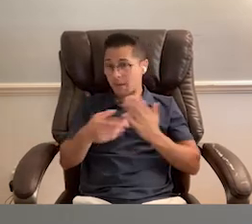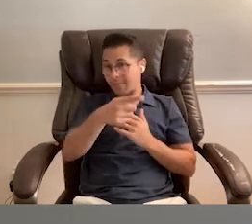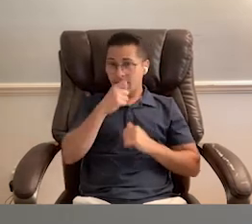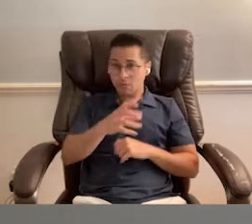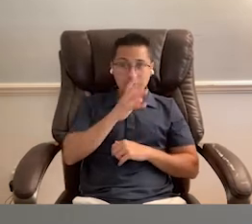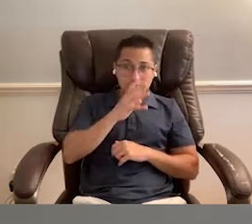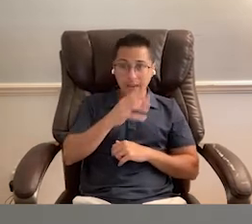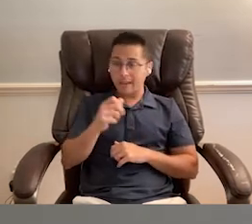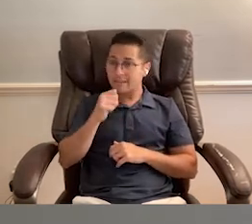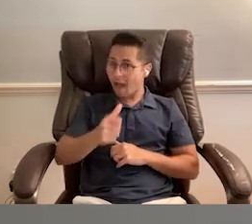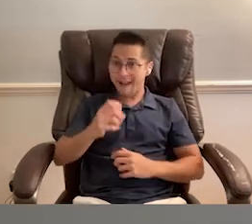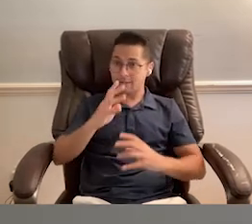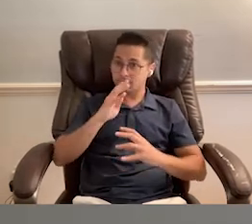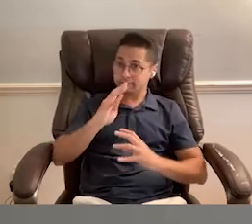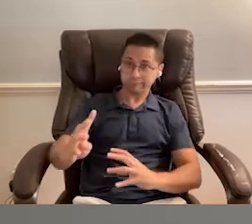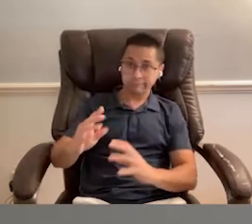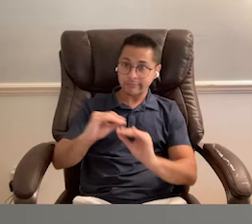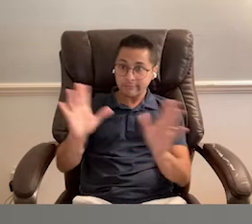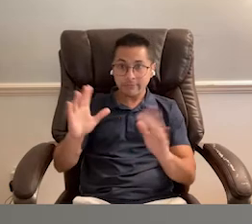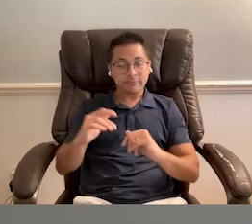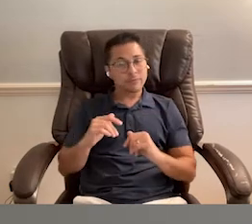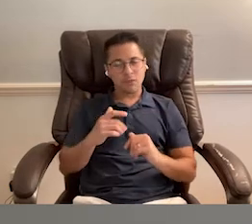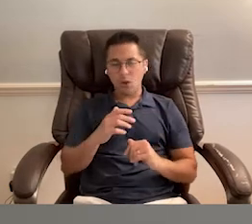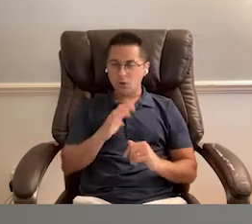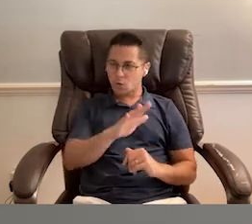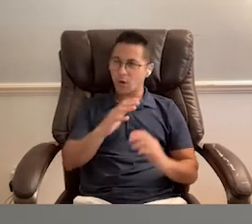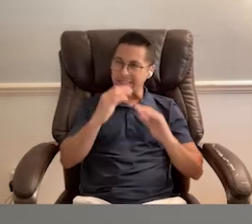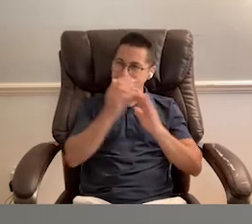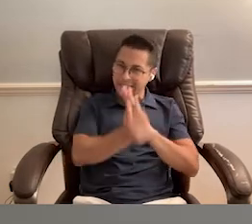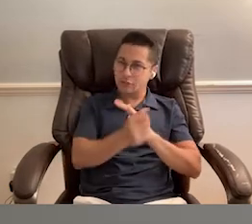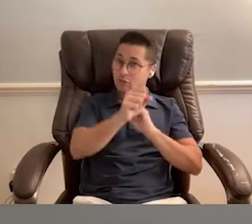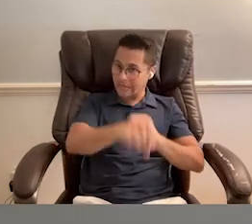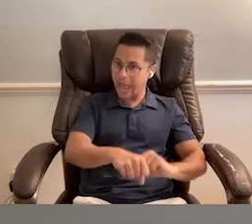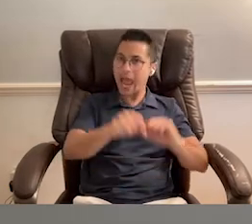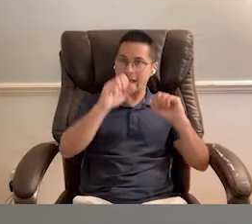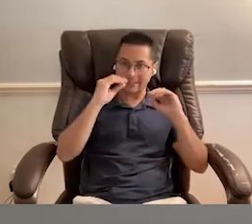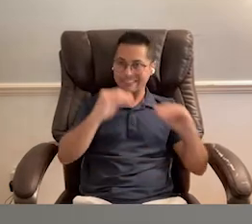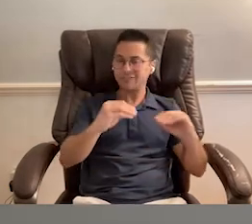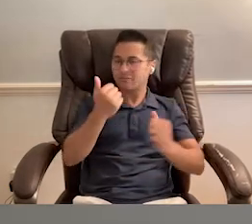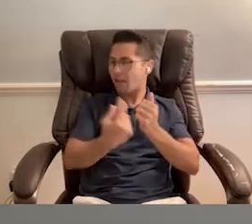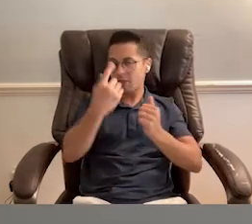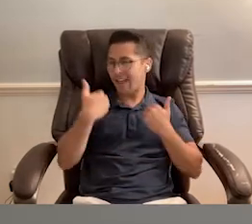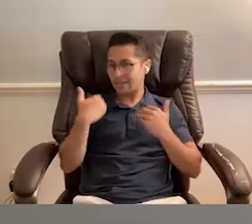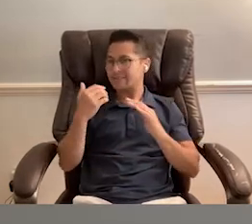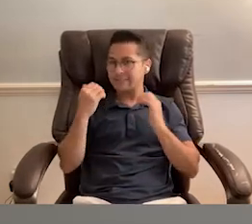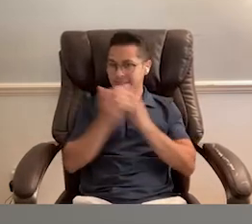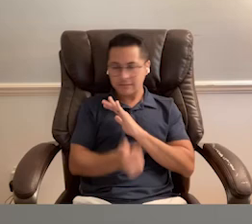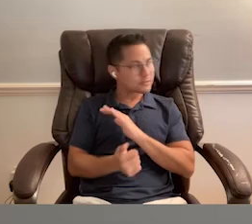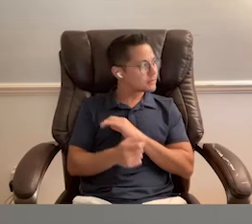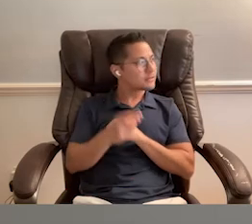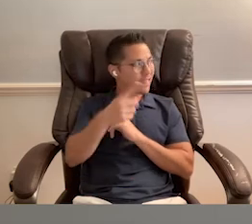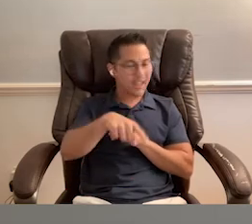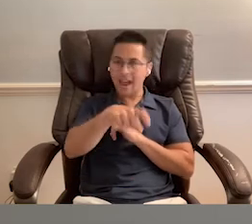be nonverbal. So, there are skills you can teach. Everybody has those skills that they